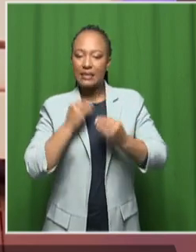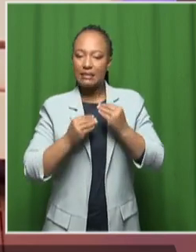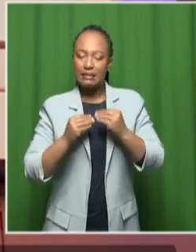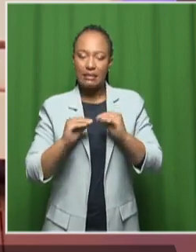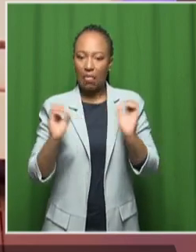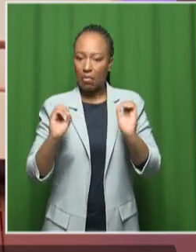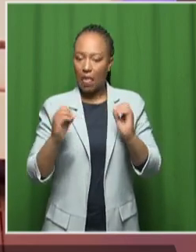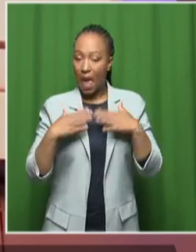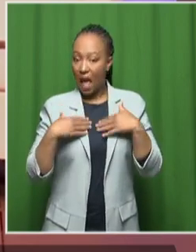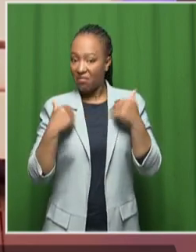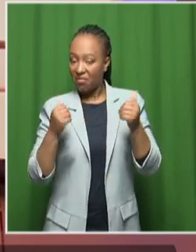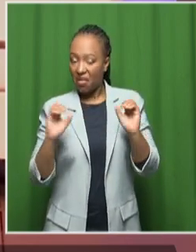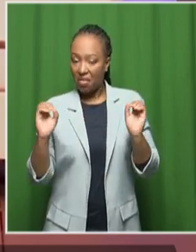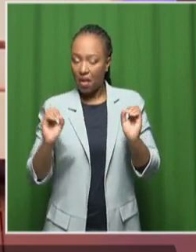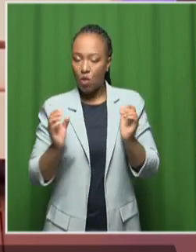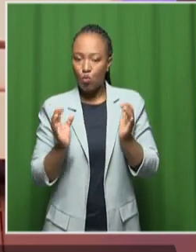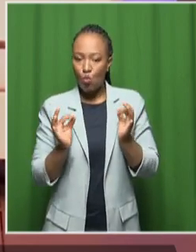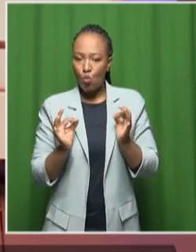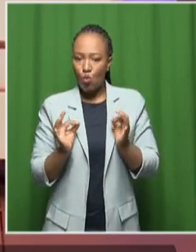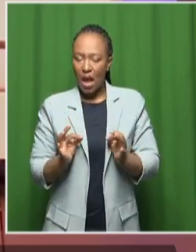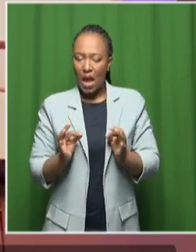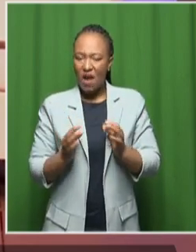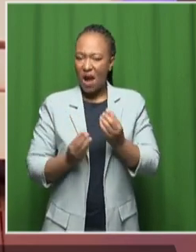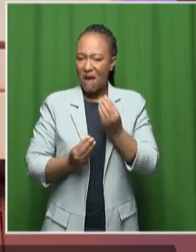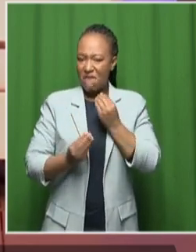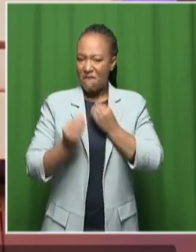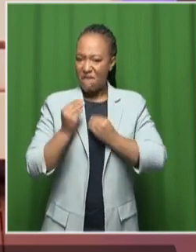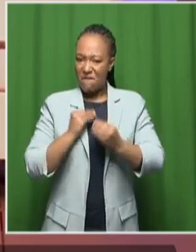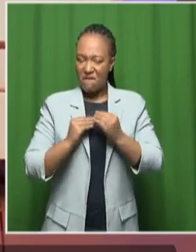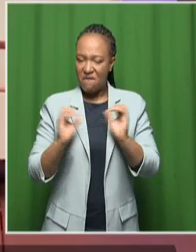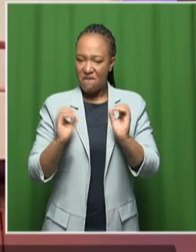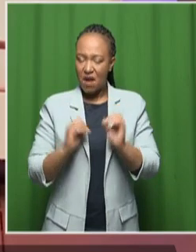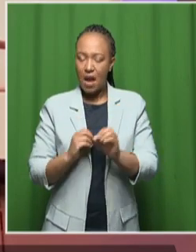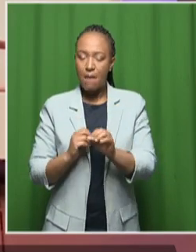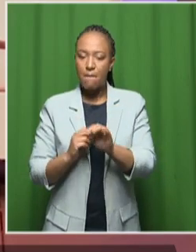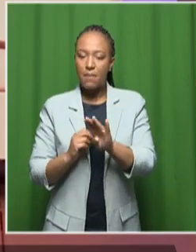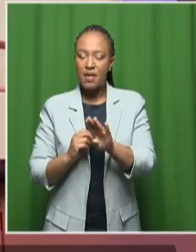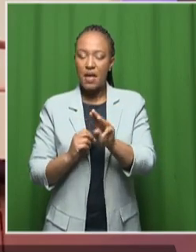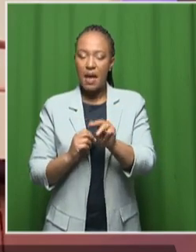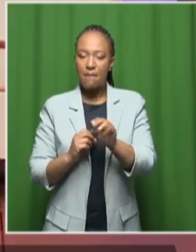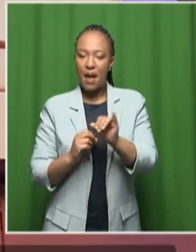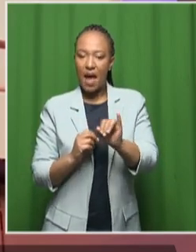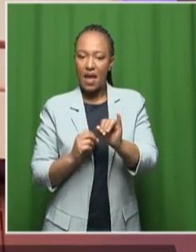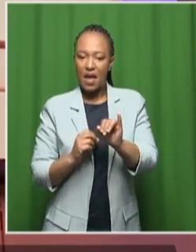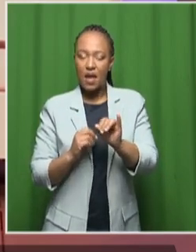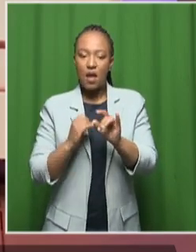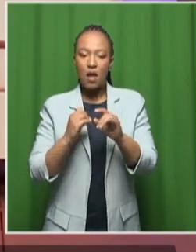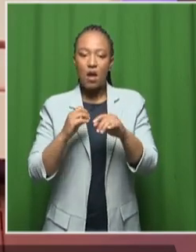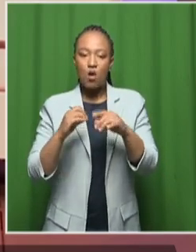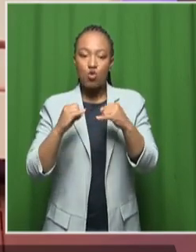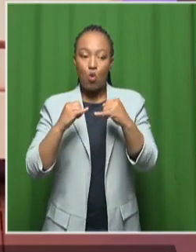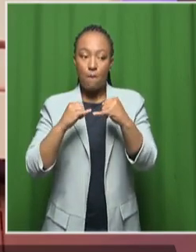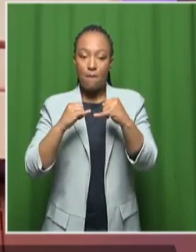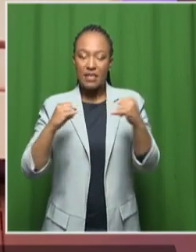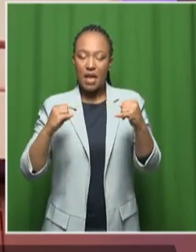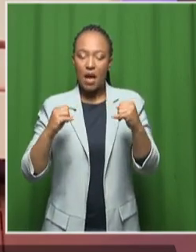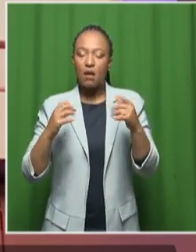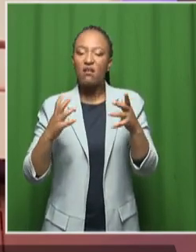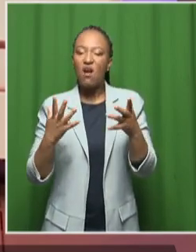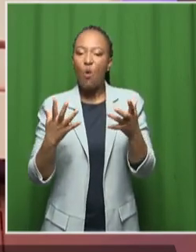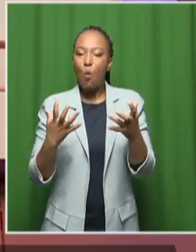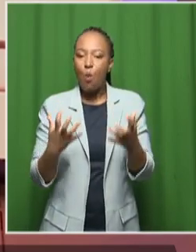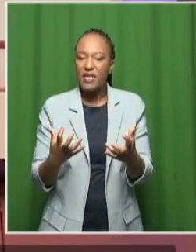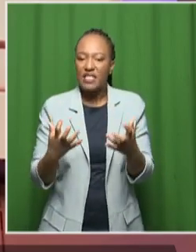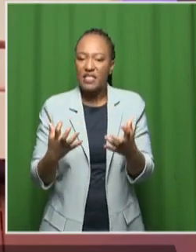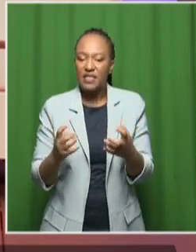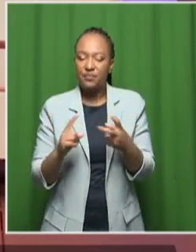people with a what's called a BMI, and it's measured by weight and height, if you